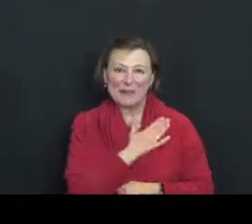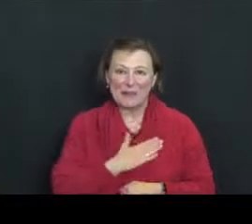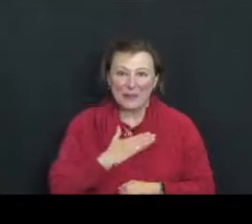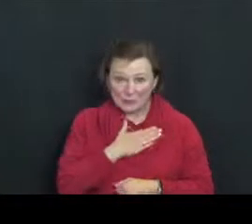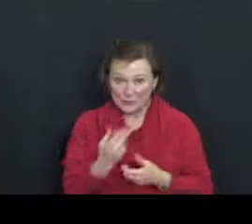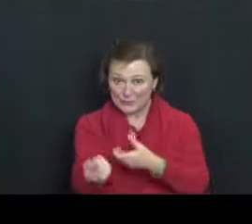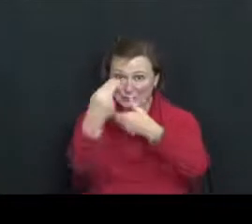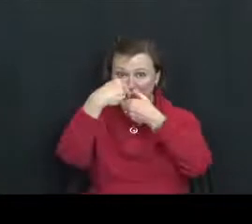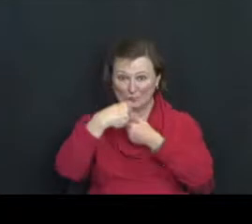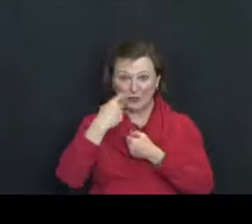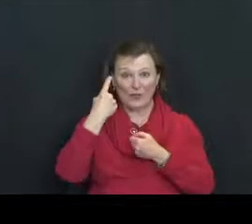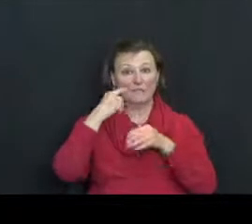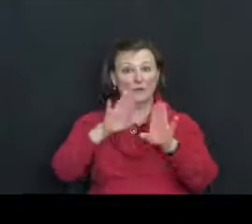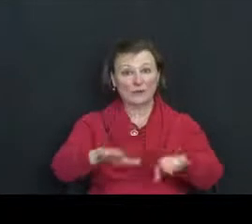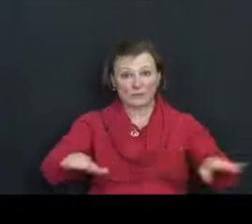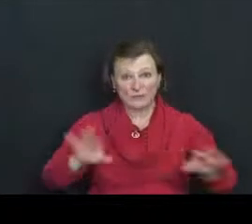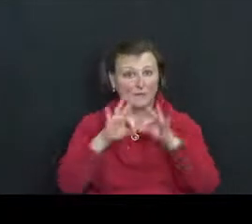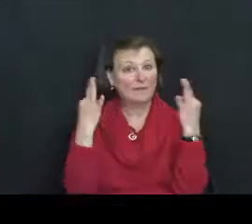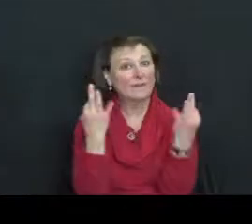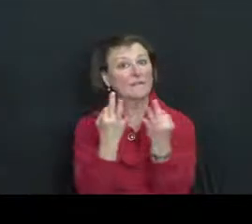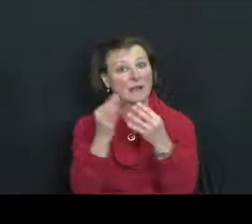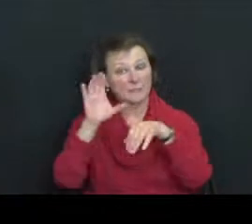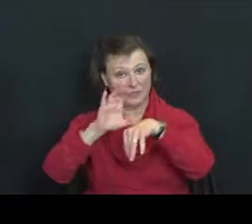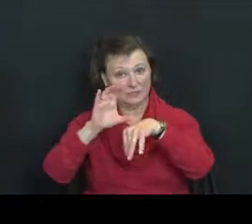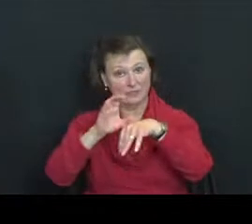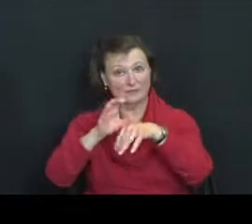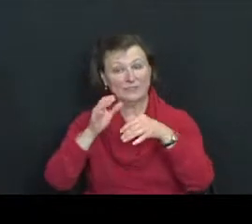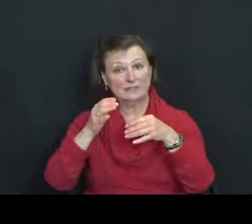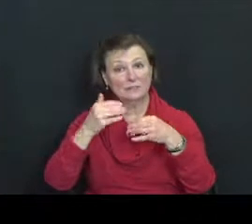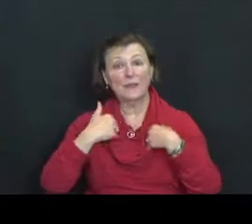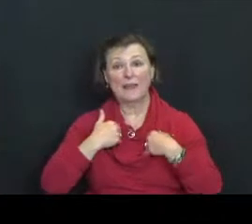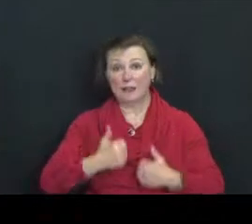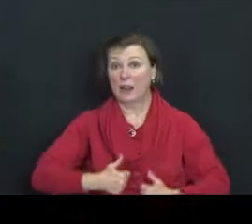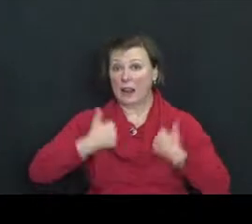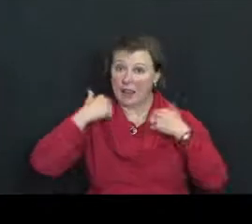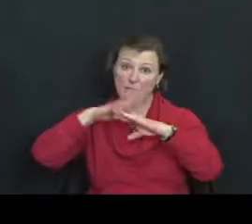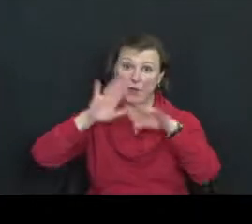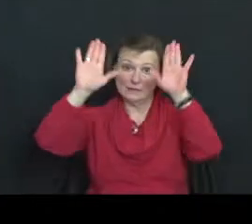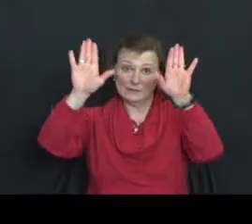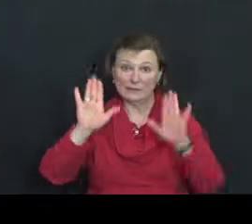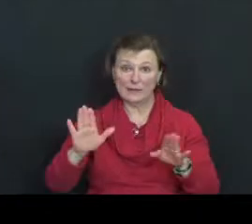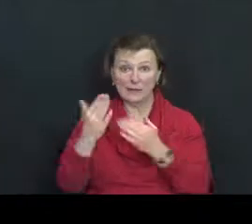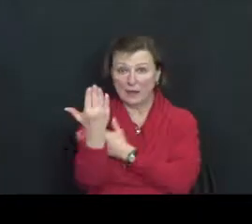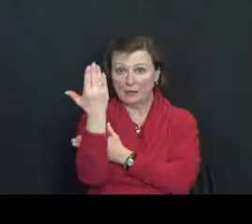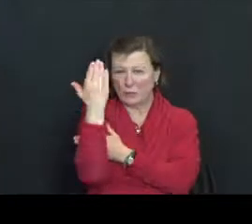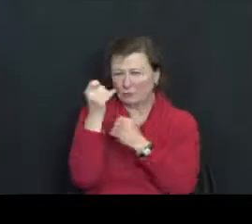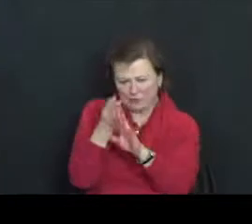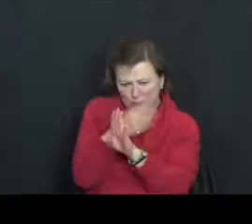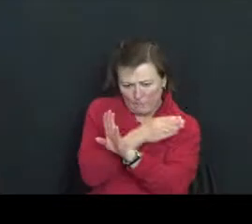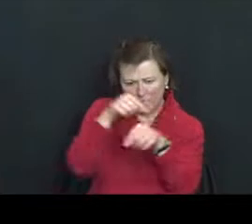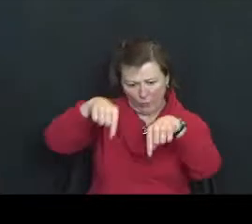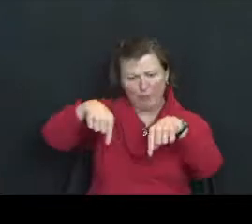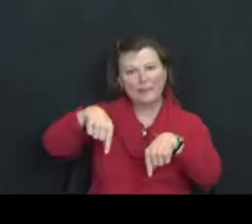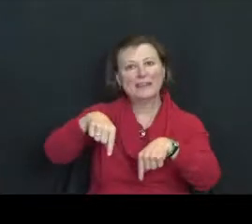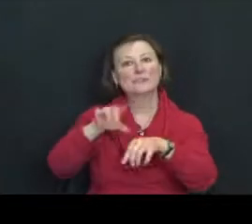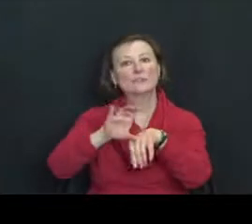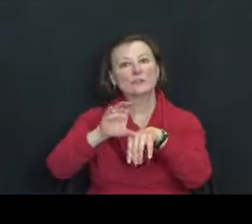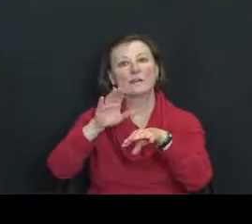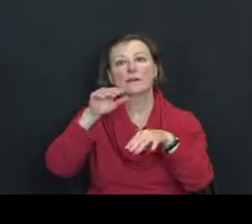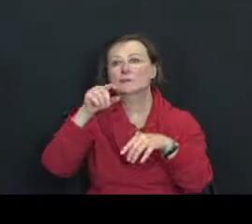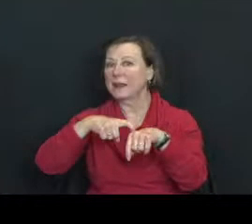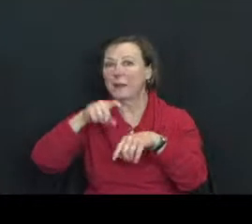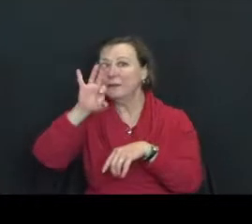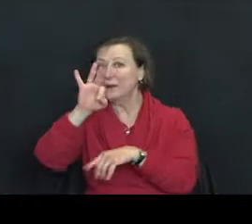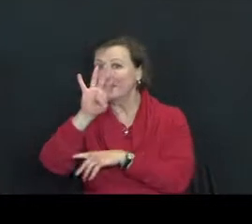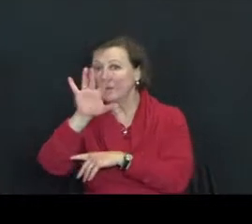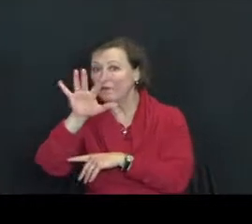join us for the Children and Family Service being held live on Sunday mornings just before the live service at 9:45 a.m.